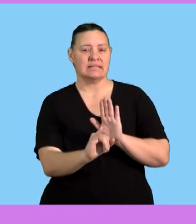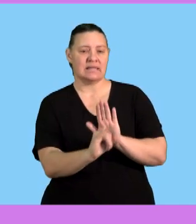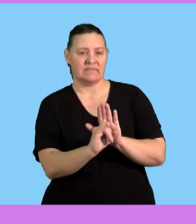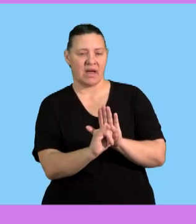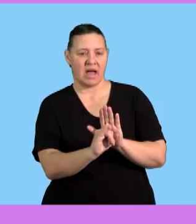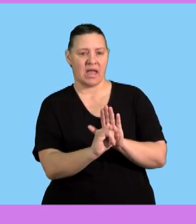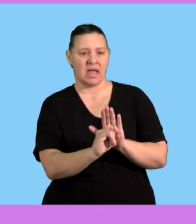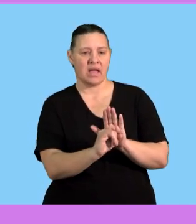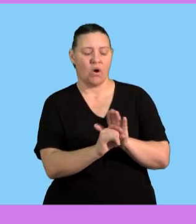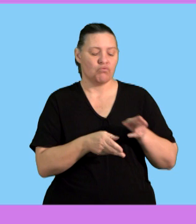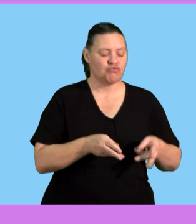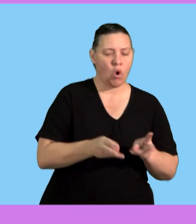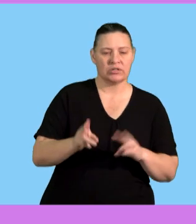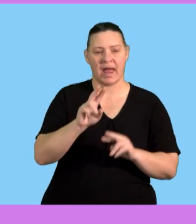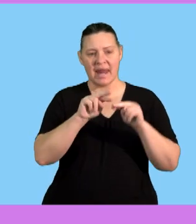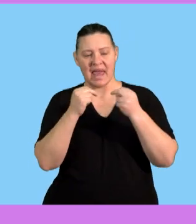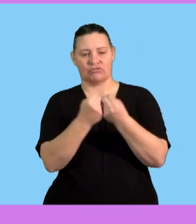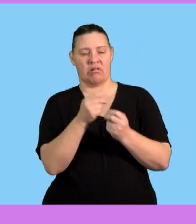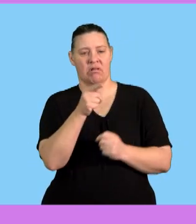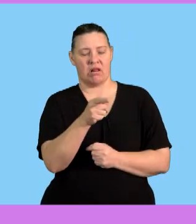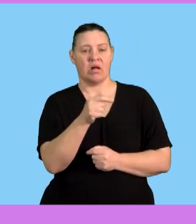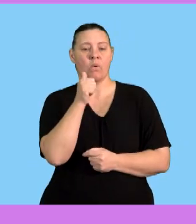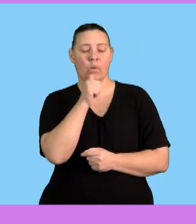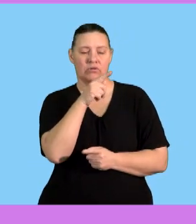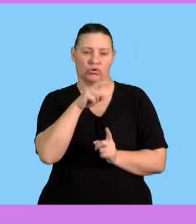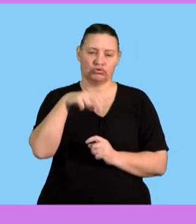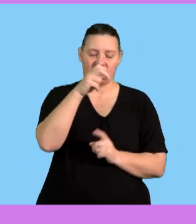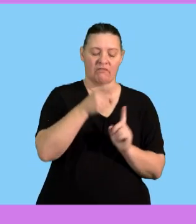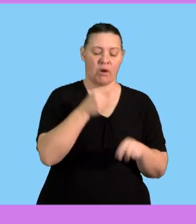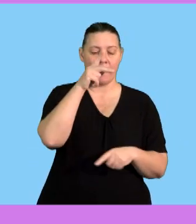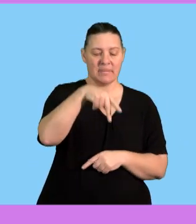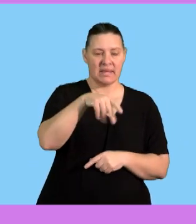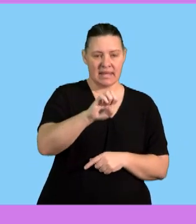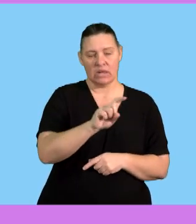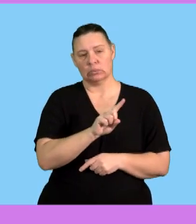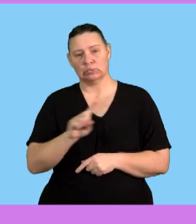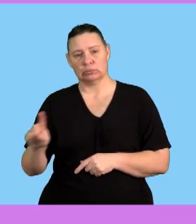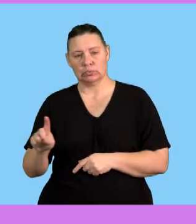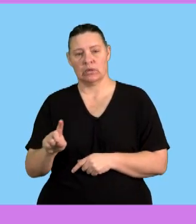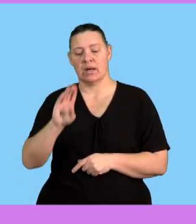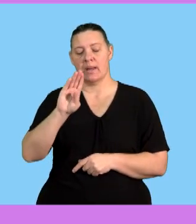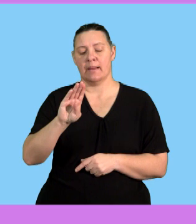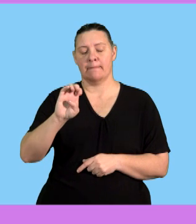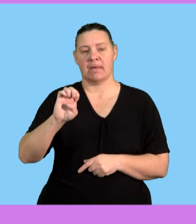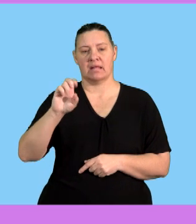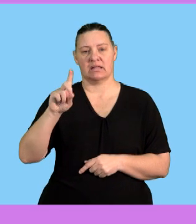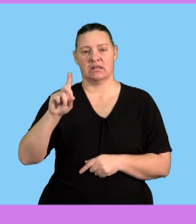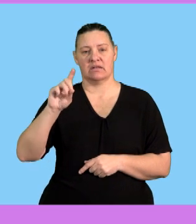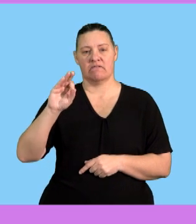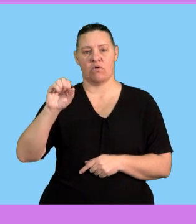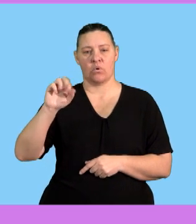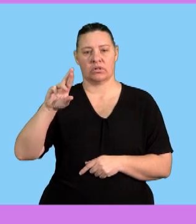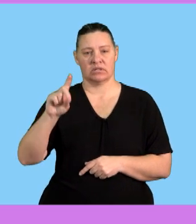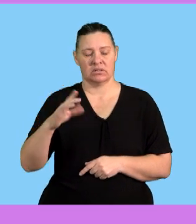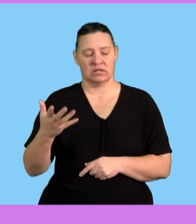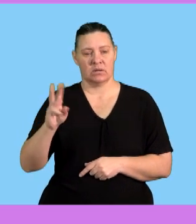identify the national road you can use when traveling from Port Elizabeth to Bedford West. Now we have